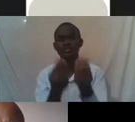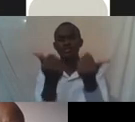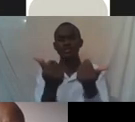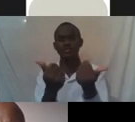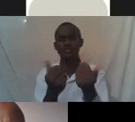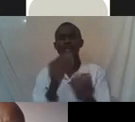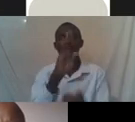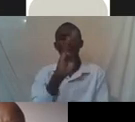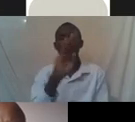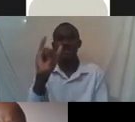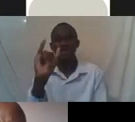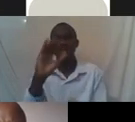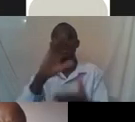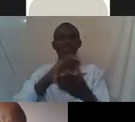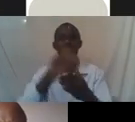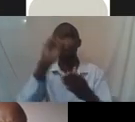BBI or no BBI?